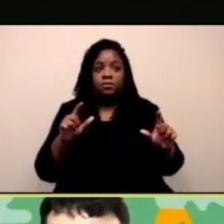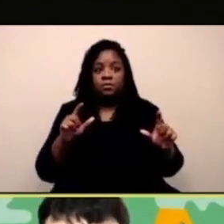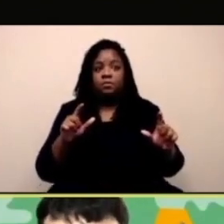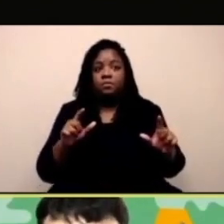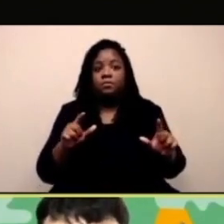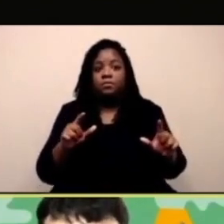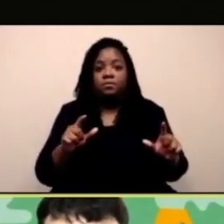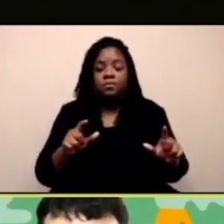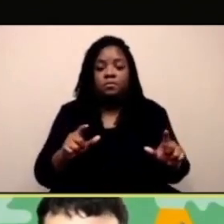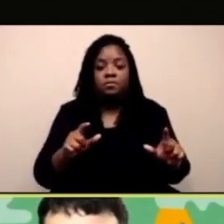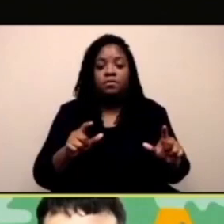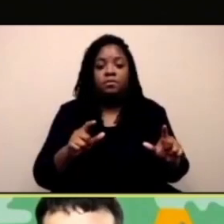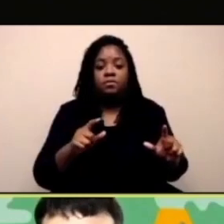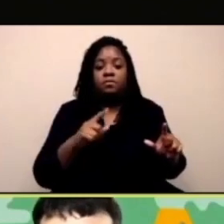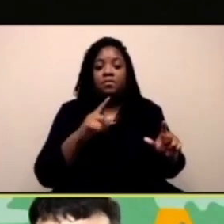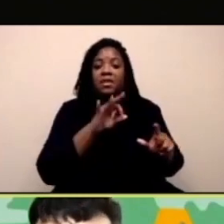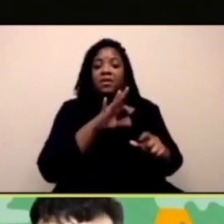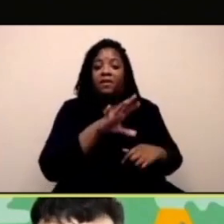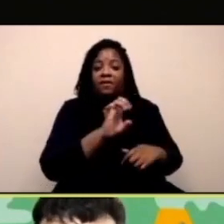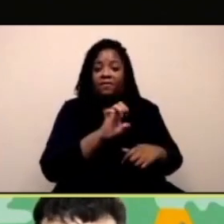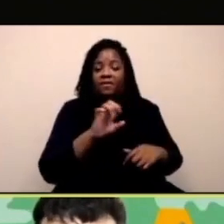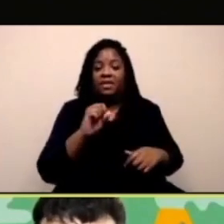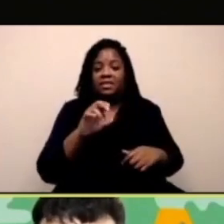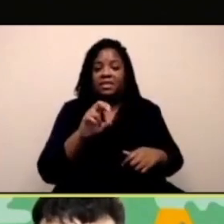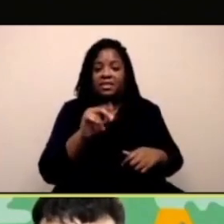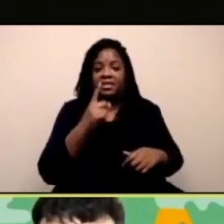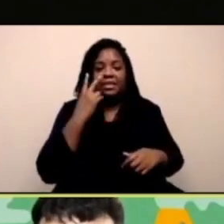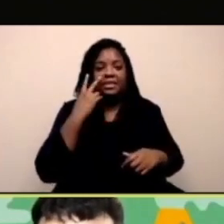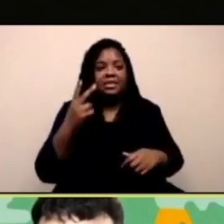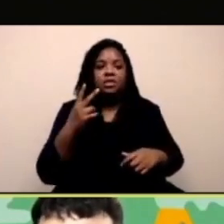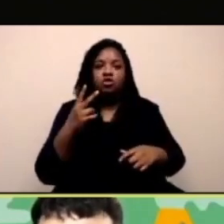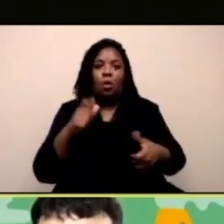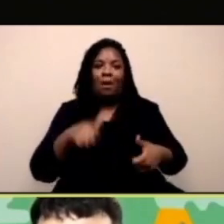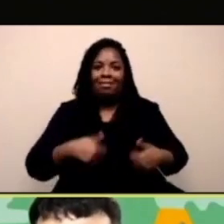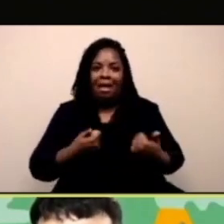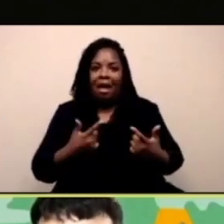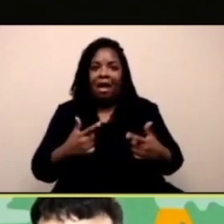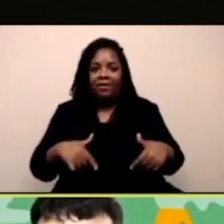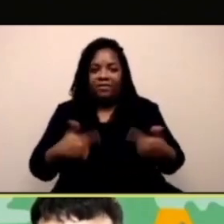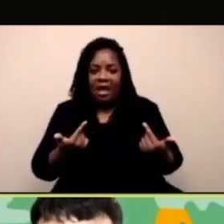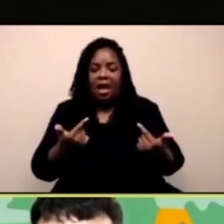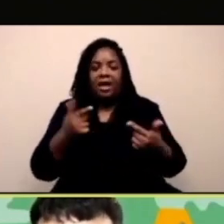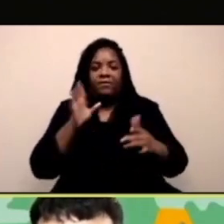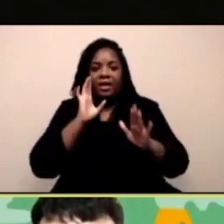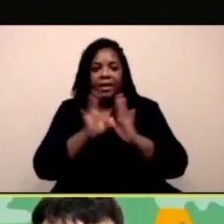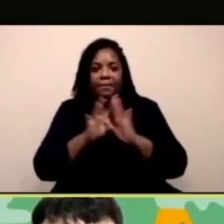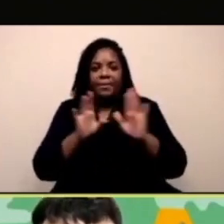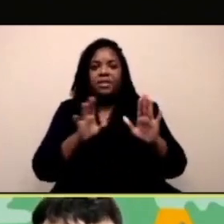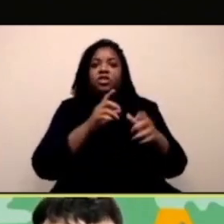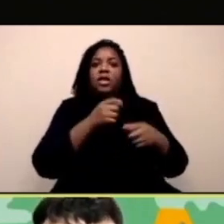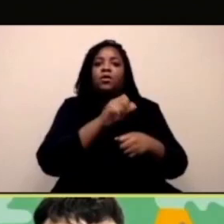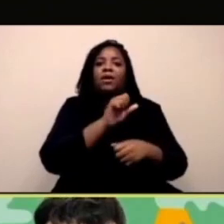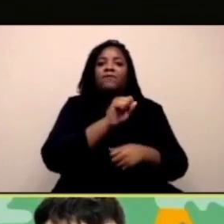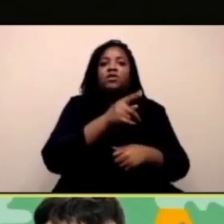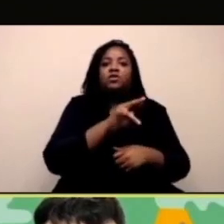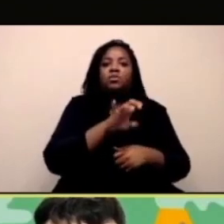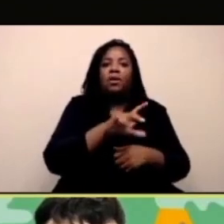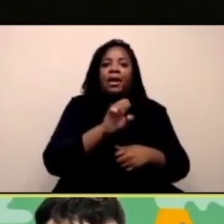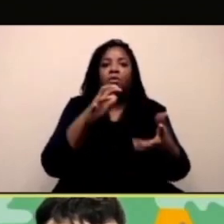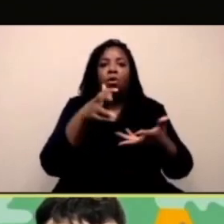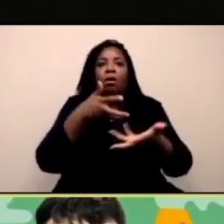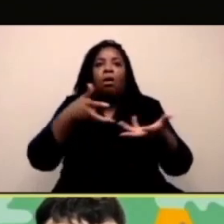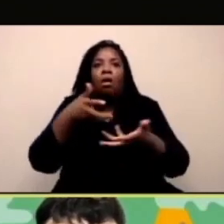face sensing loads your live camera image on the stage and allows you to make sprites interact with your